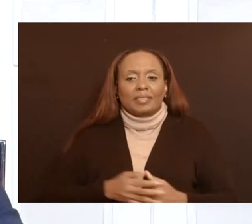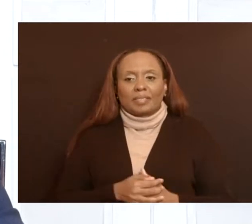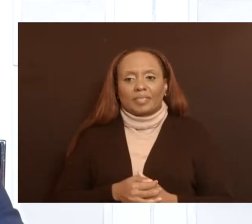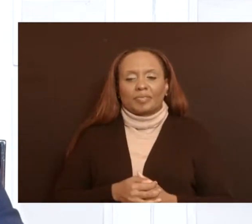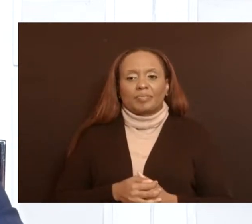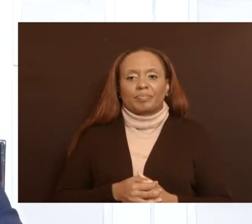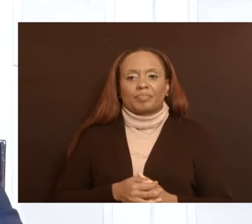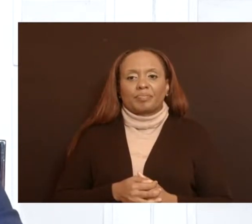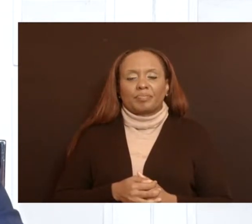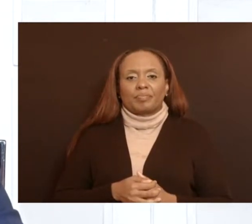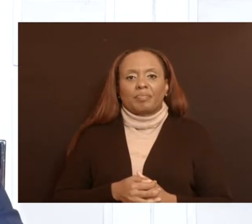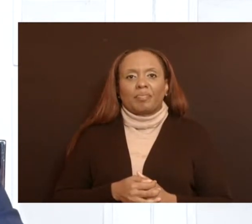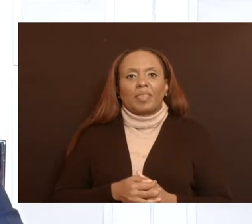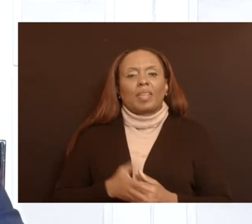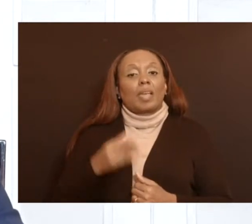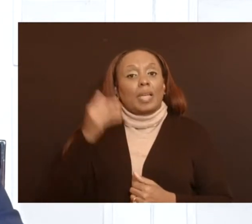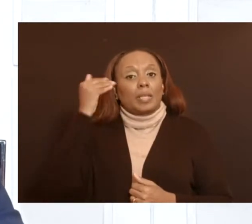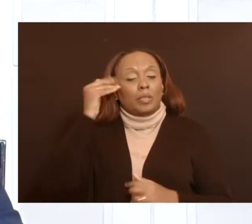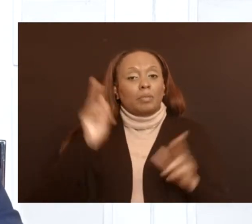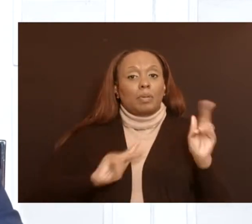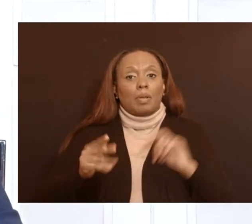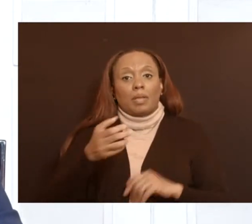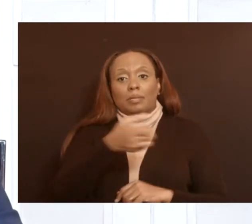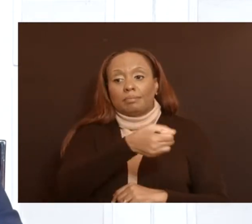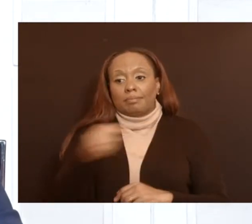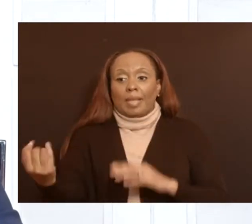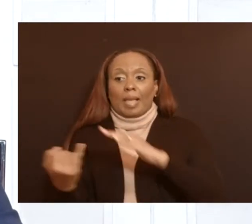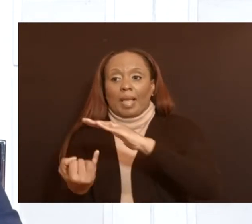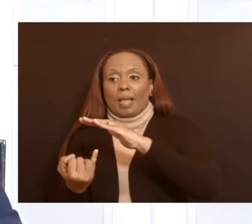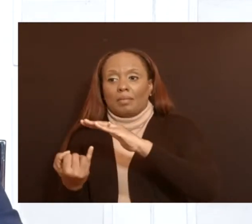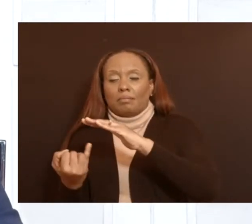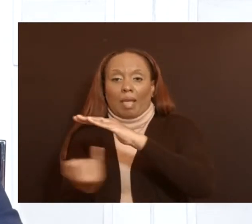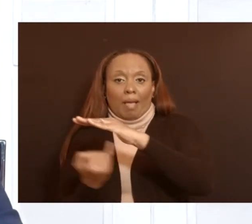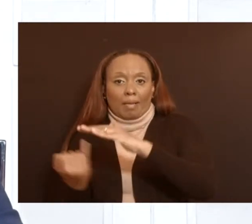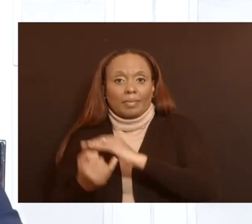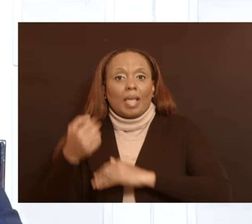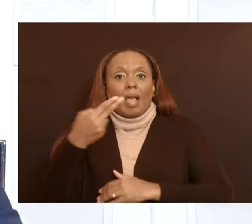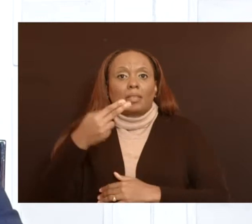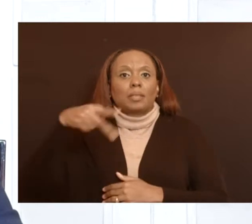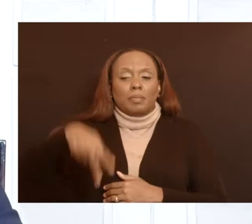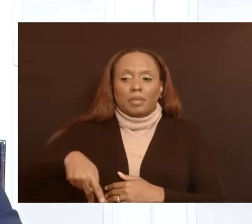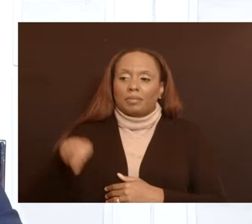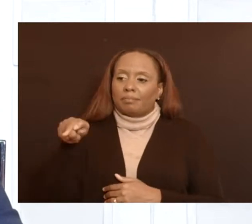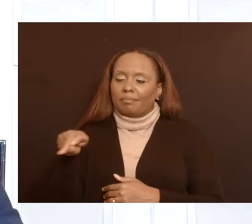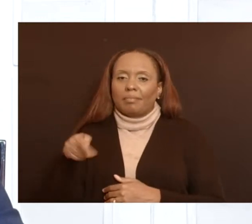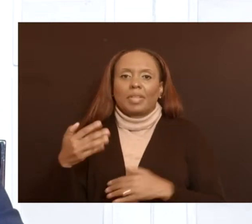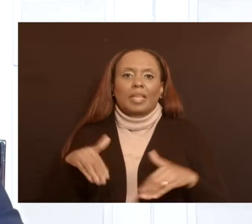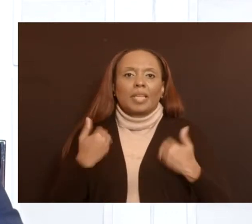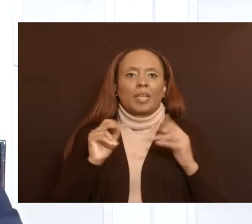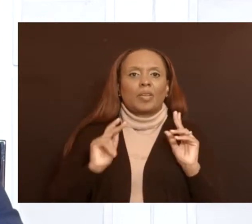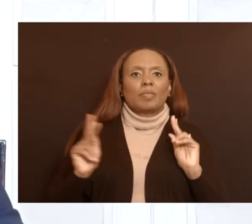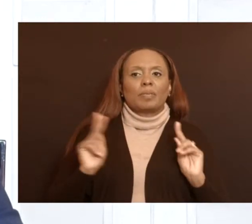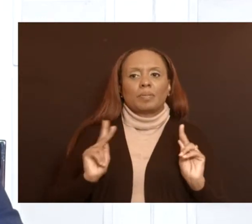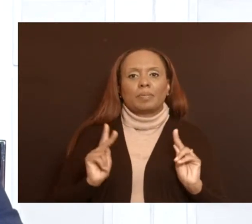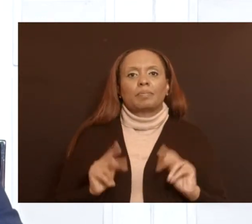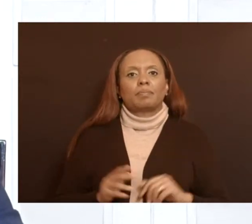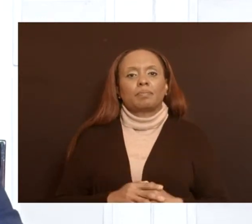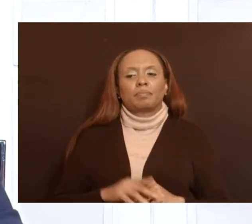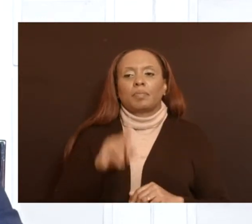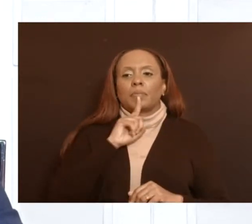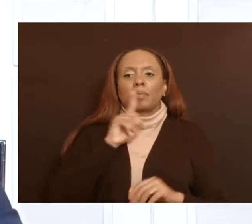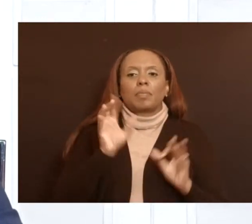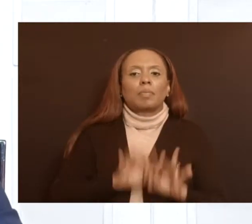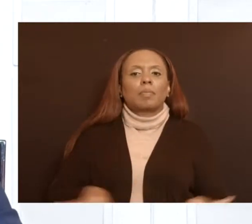have at Vivian Harrison's Point in our primary isolation facility. They're all relatively young people. And it's important that 2 of